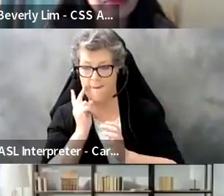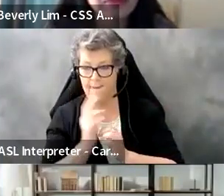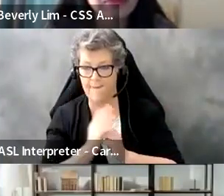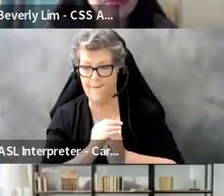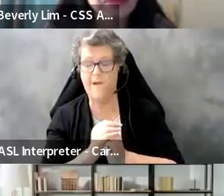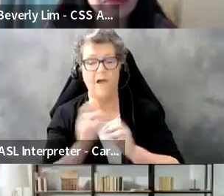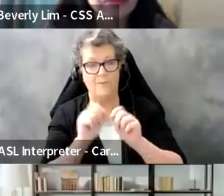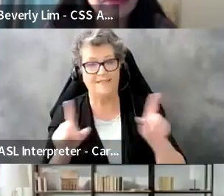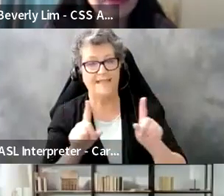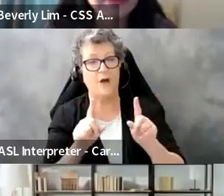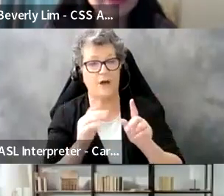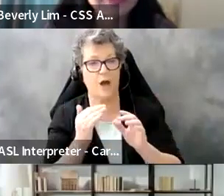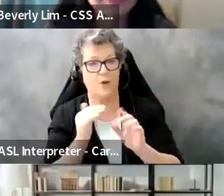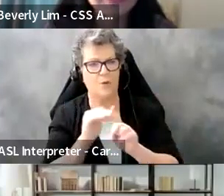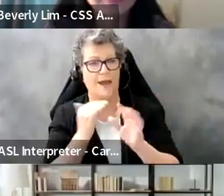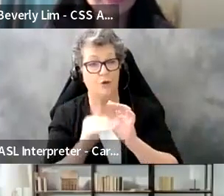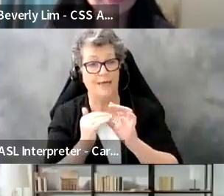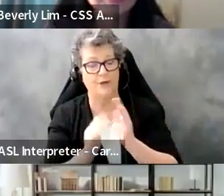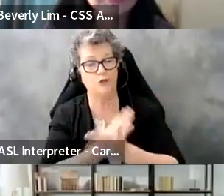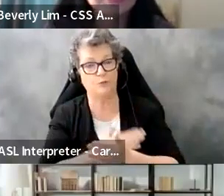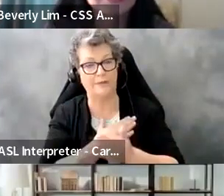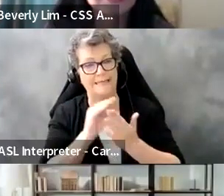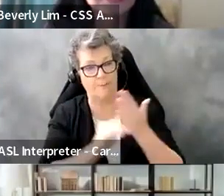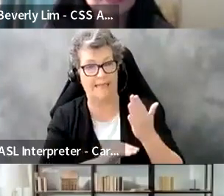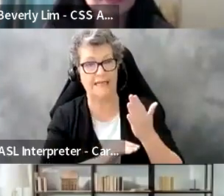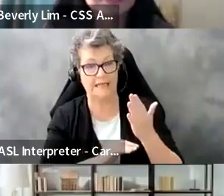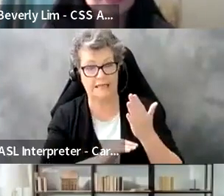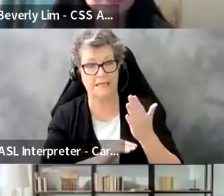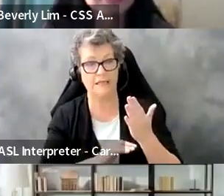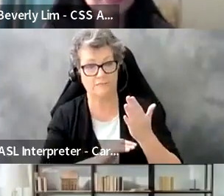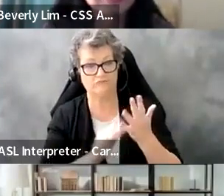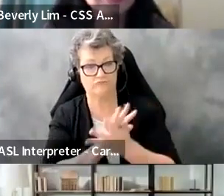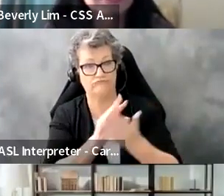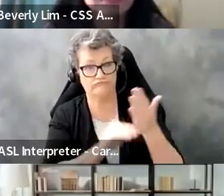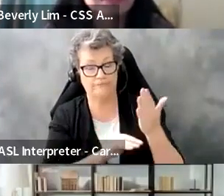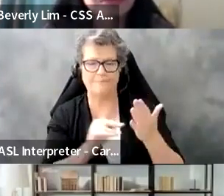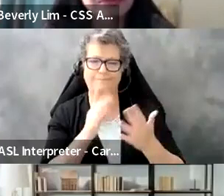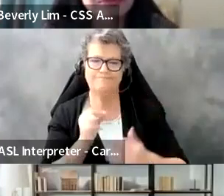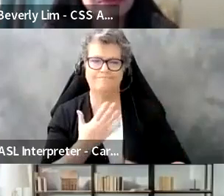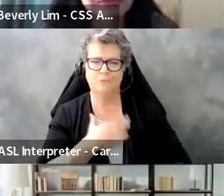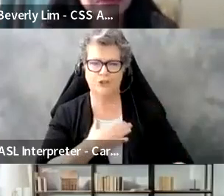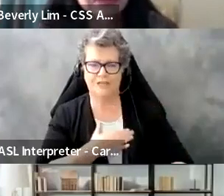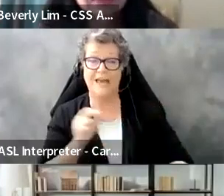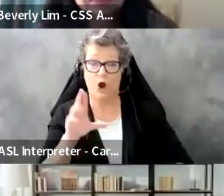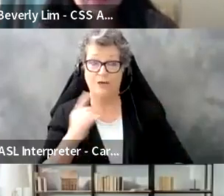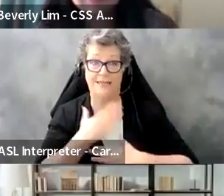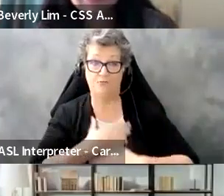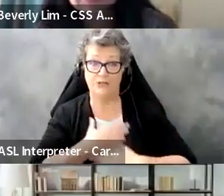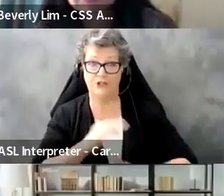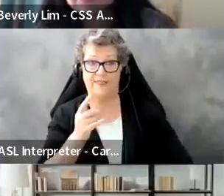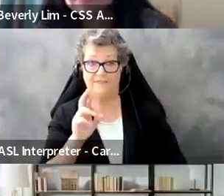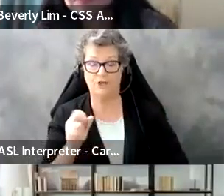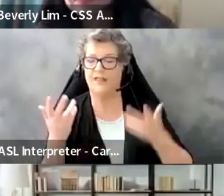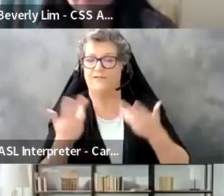They'll be sending out a reminder email to please complete this request. And I do appreciate, and R&D appreciates the vendors that have